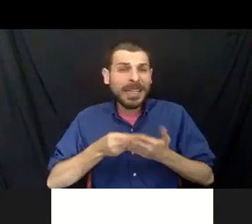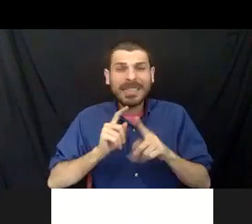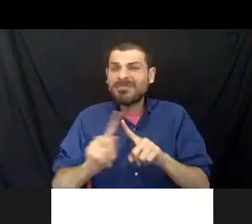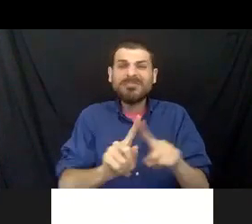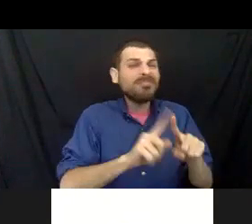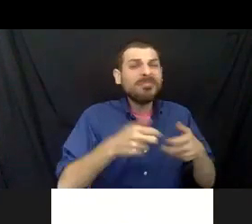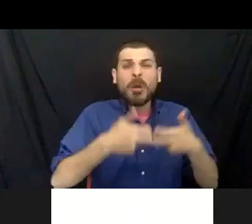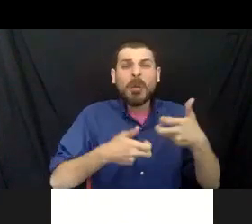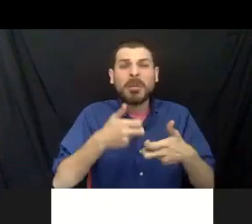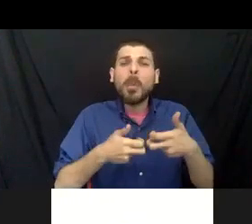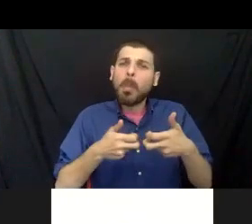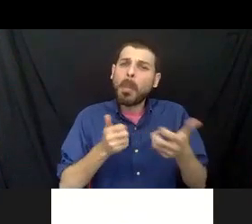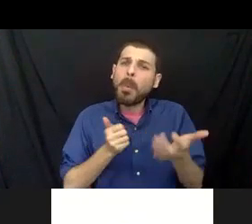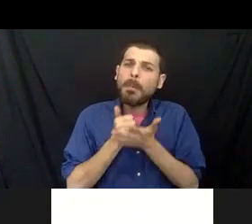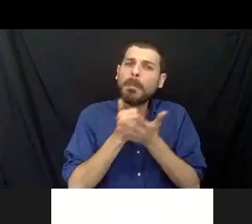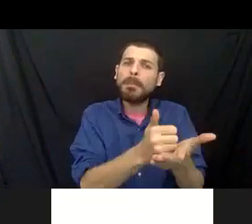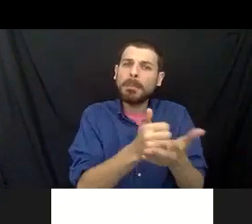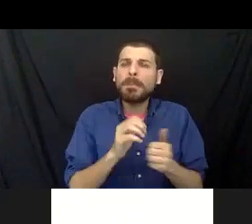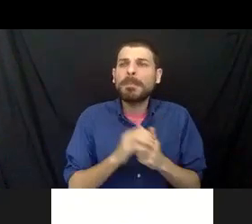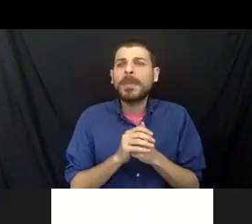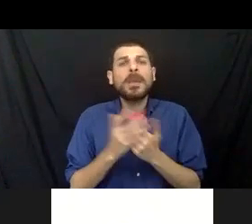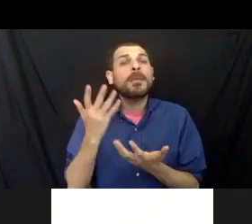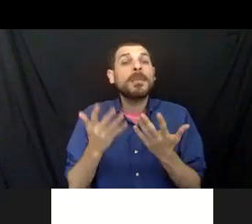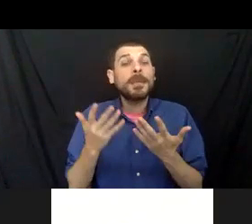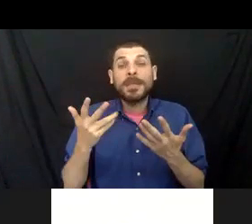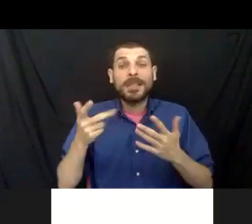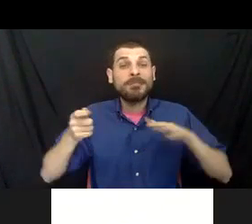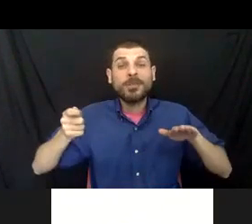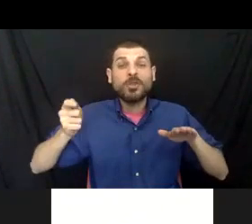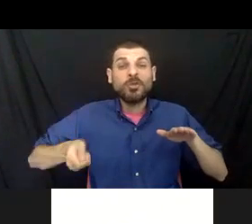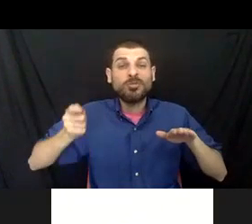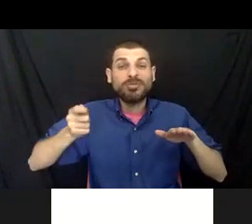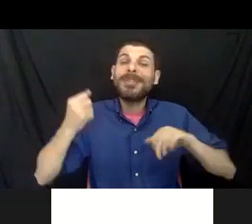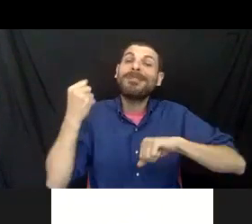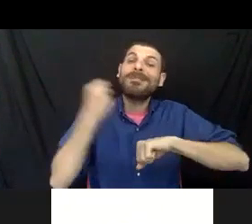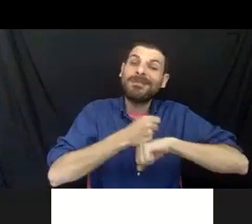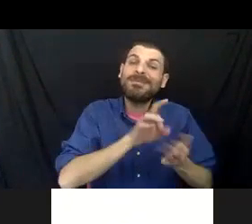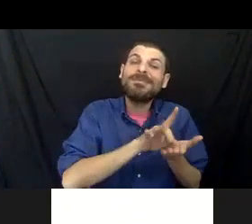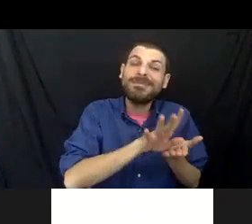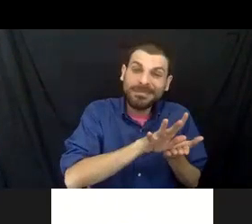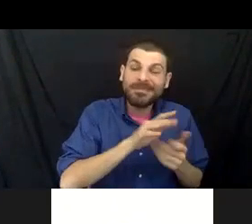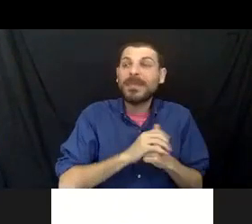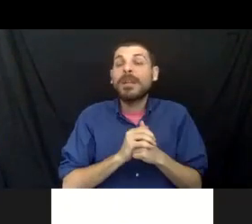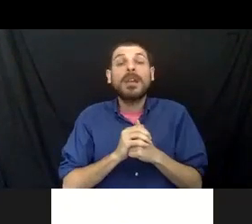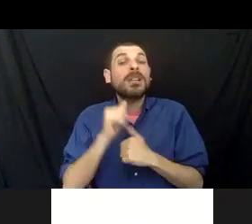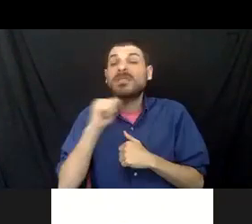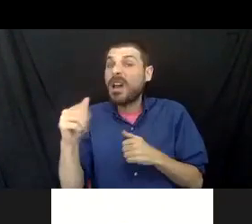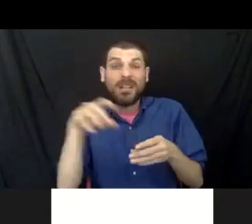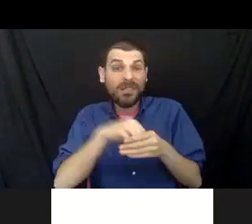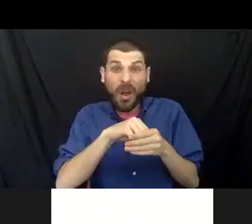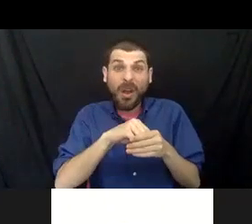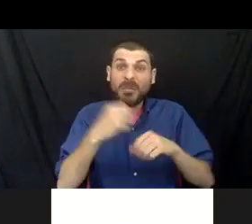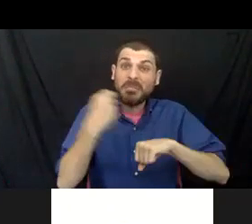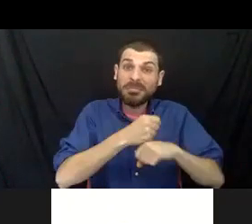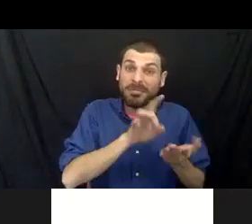help people with judicial foreclosure, with advice on non-judicial foreclosure. I should